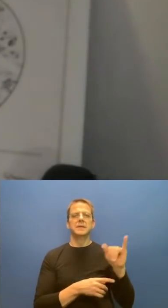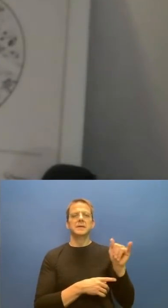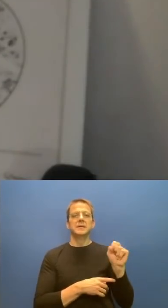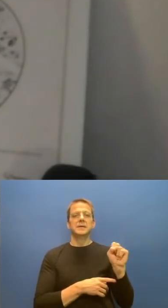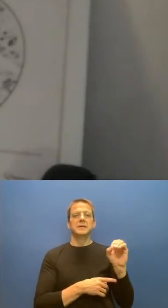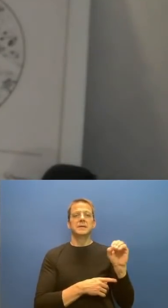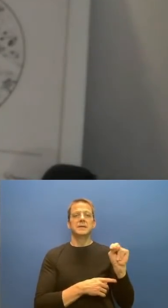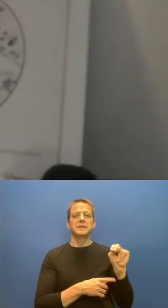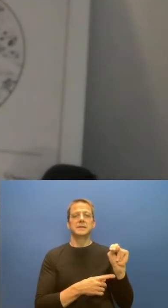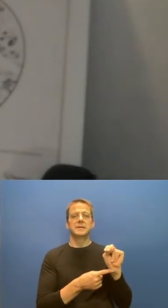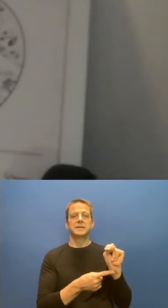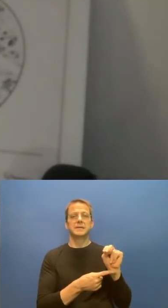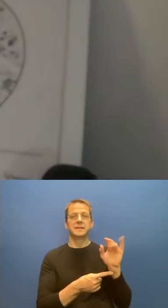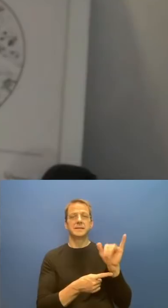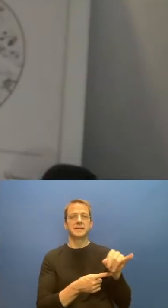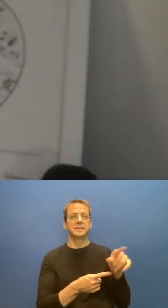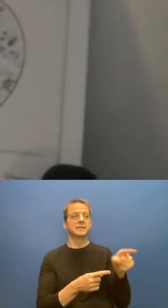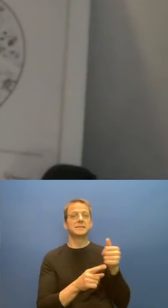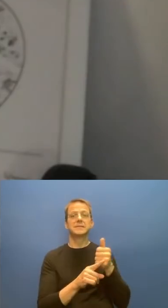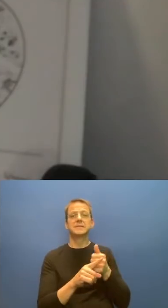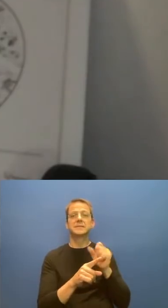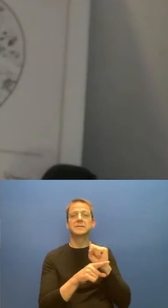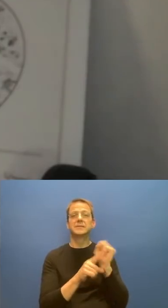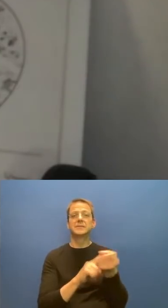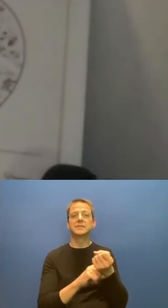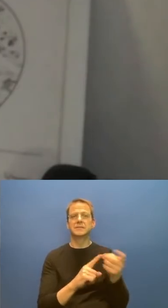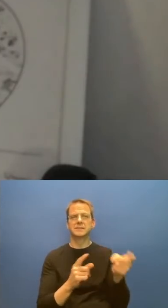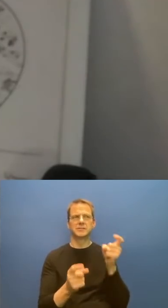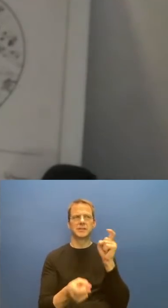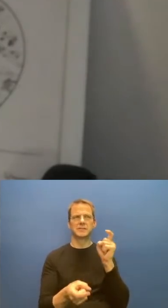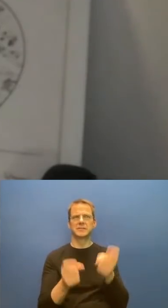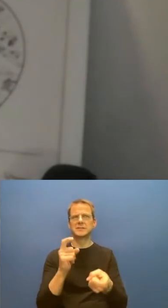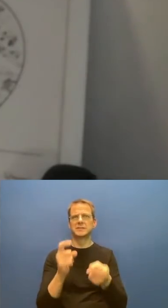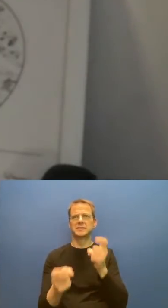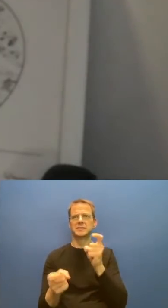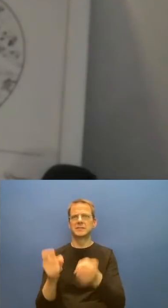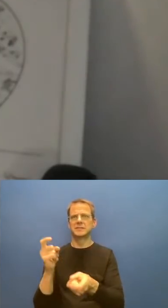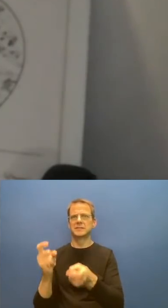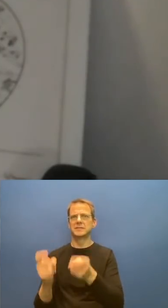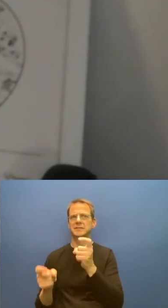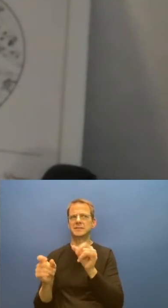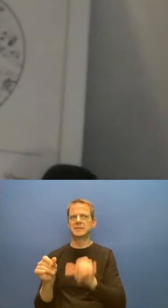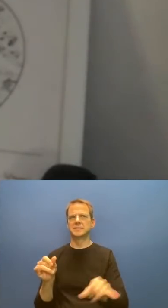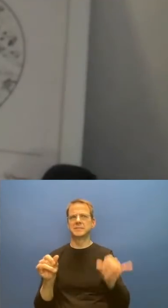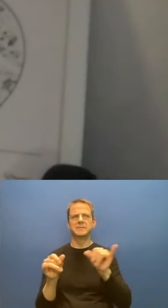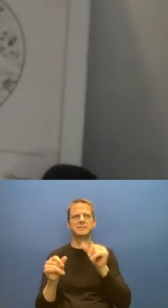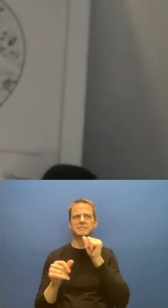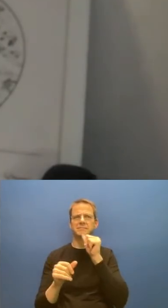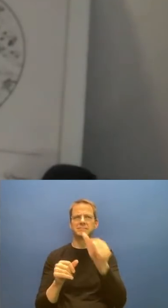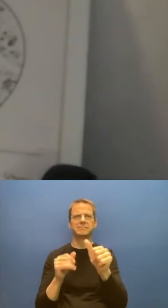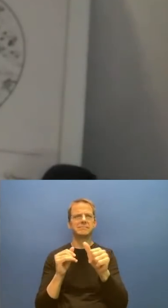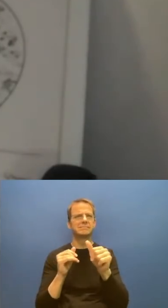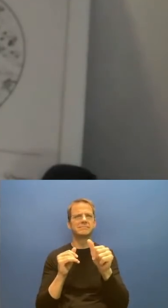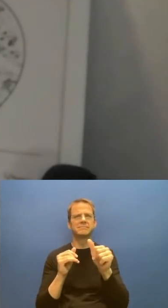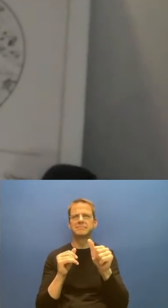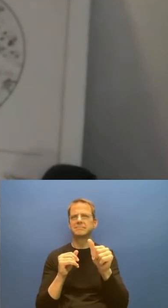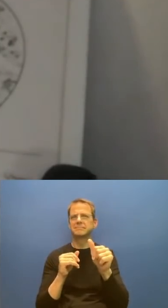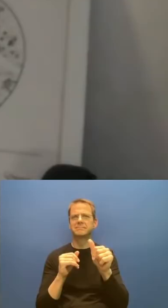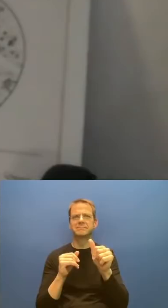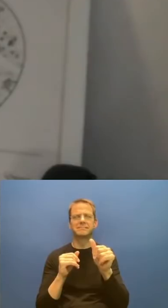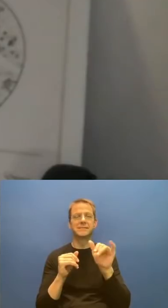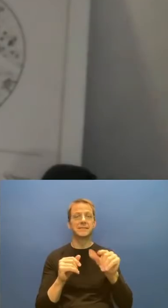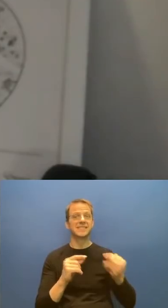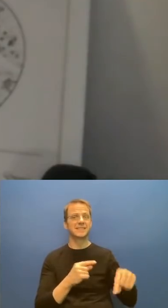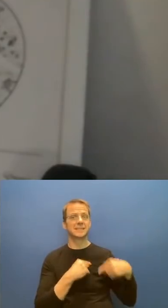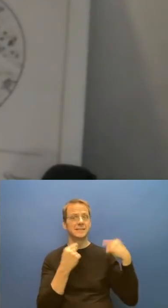Looking back on the past 3 waves that South Africa had, this, was a different place